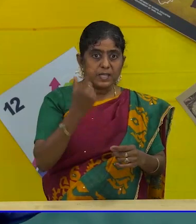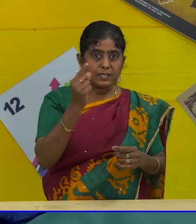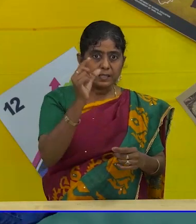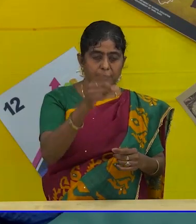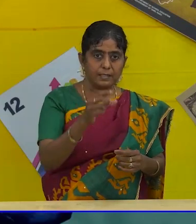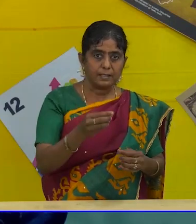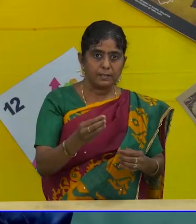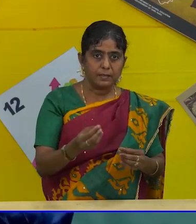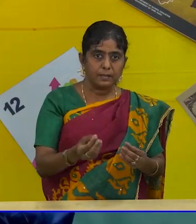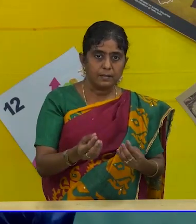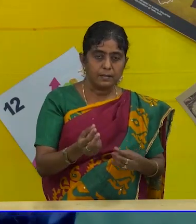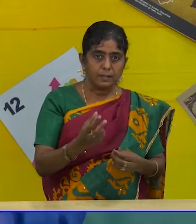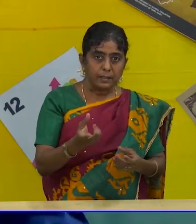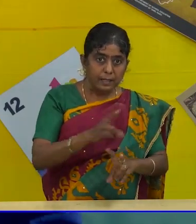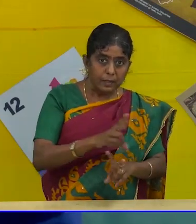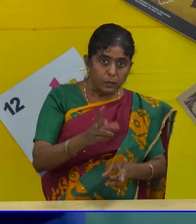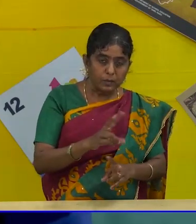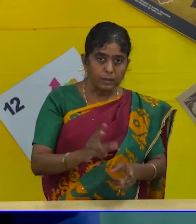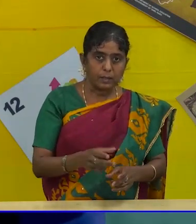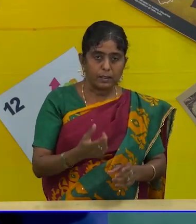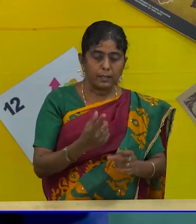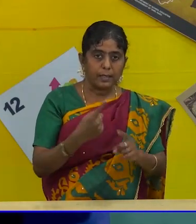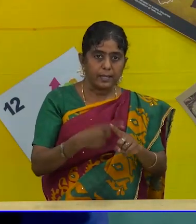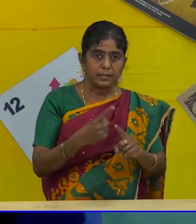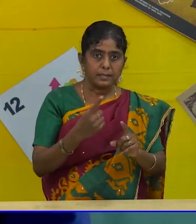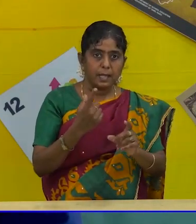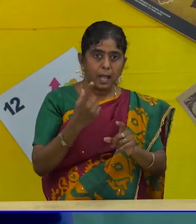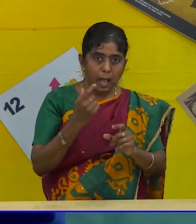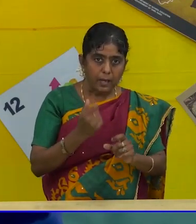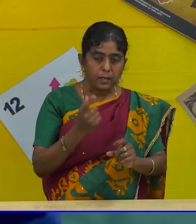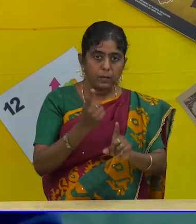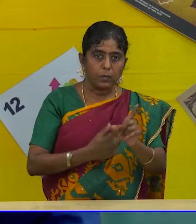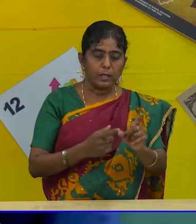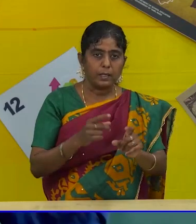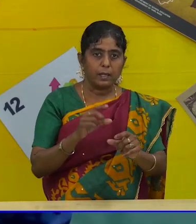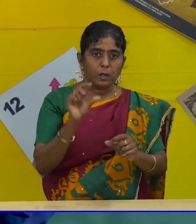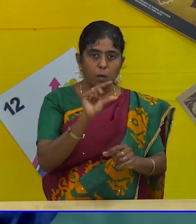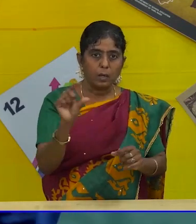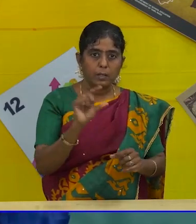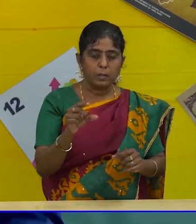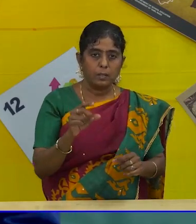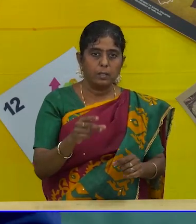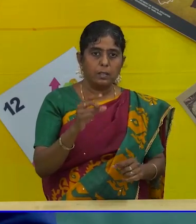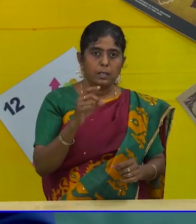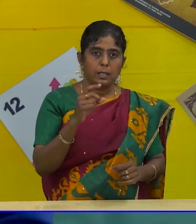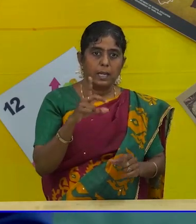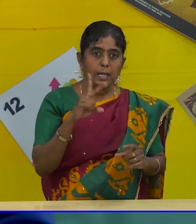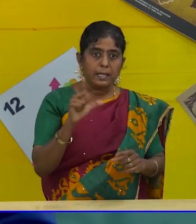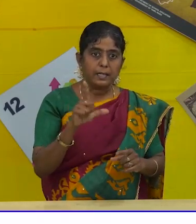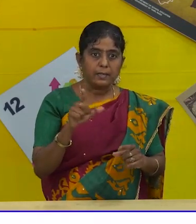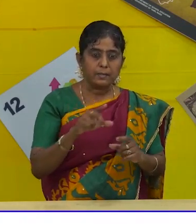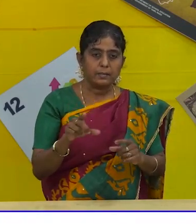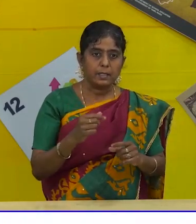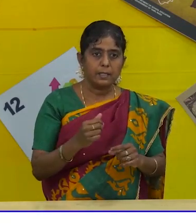degree equation containing two variables, x and y, is called a linear equation in two